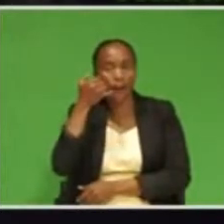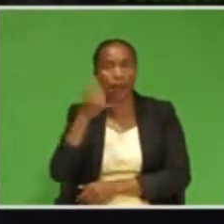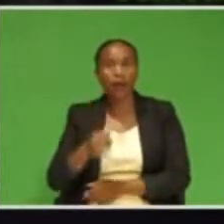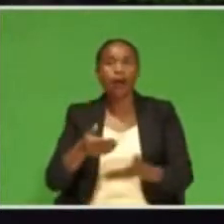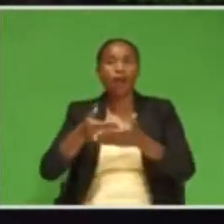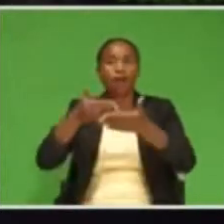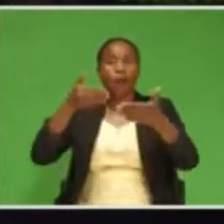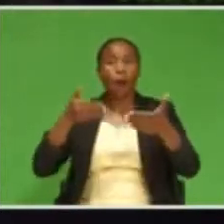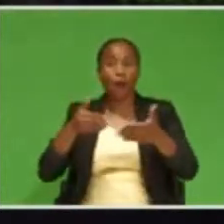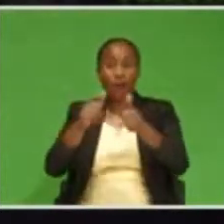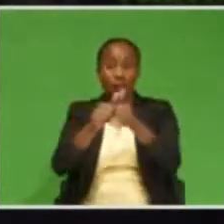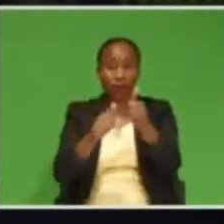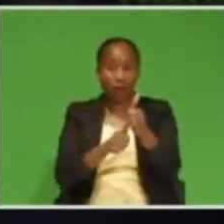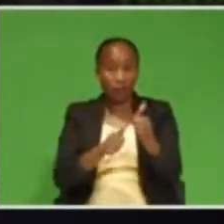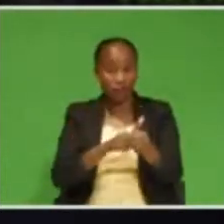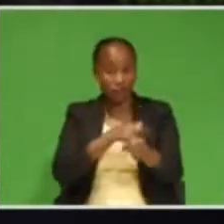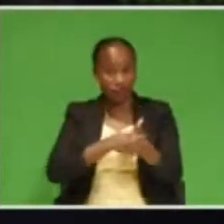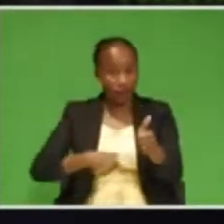former Deputy President,